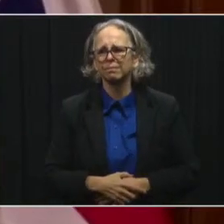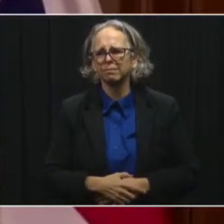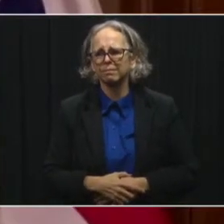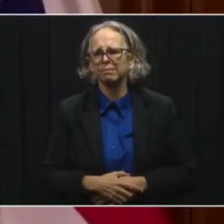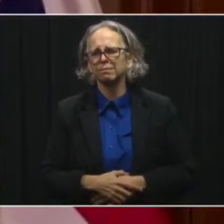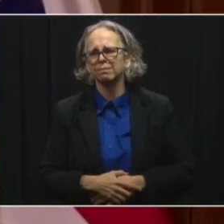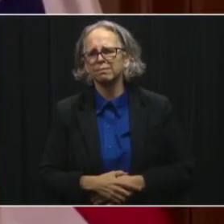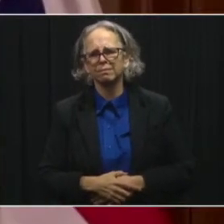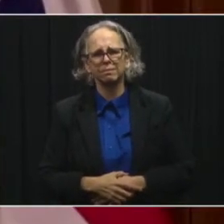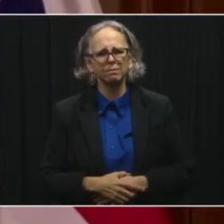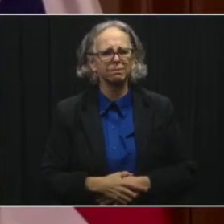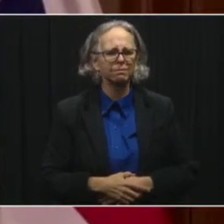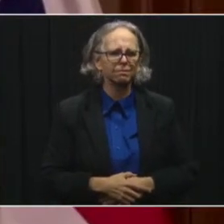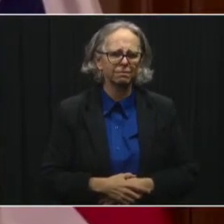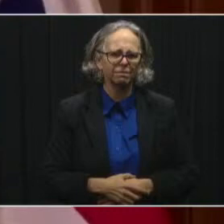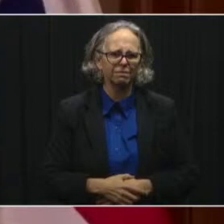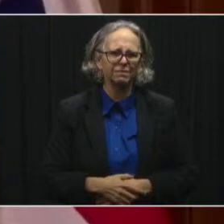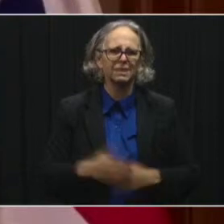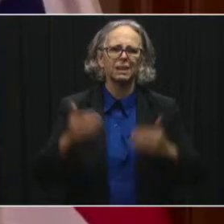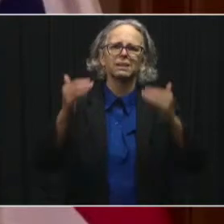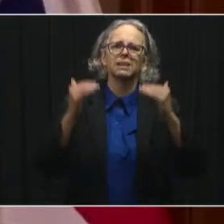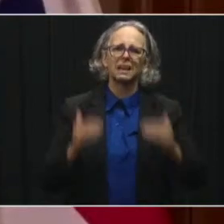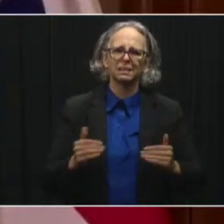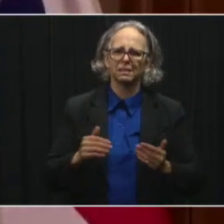Now let's go up to Fulton County.